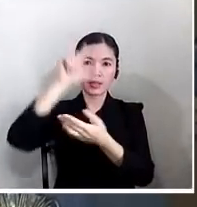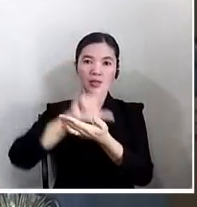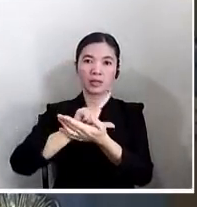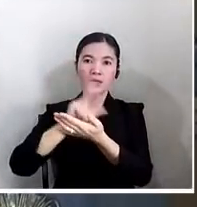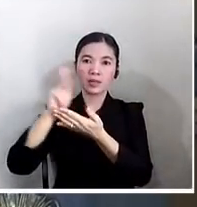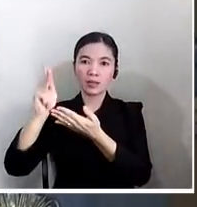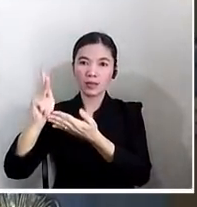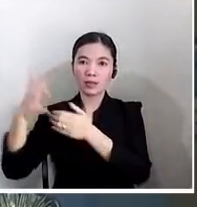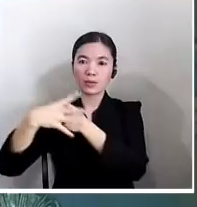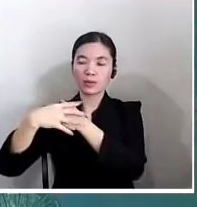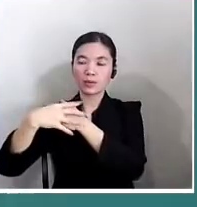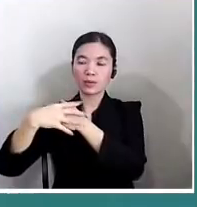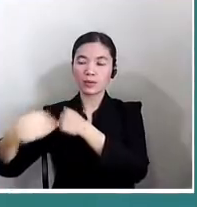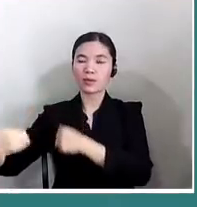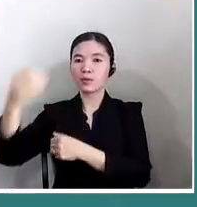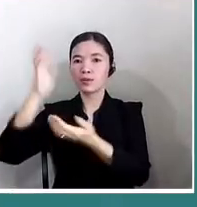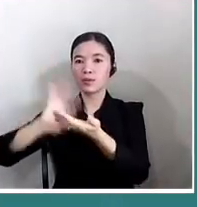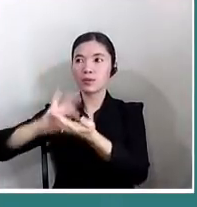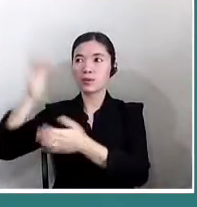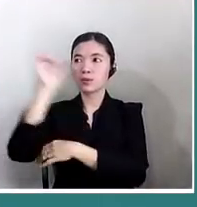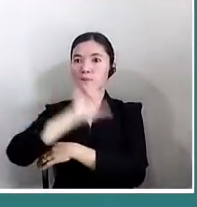you, Lord.